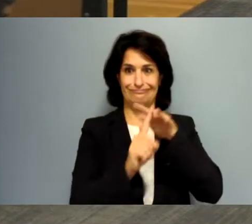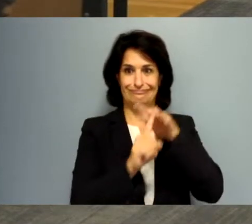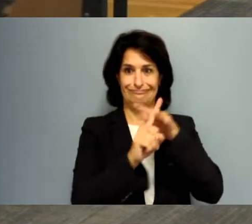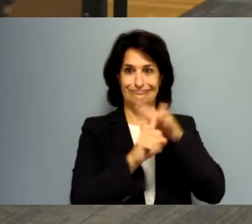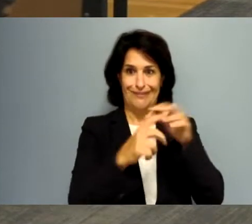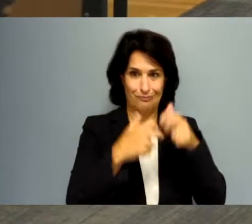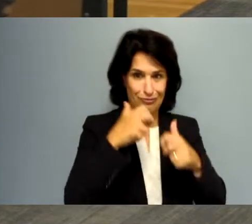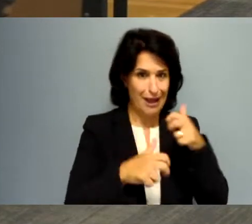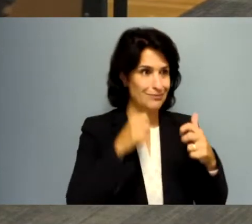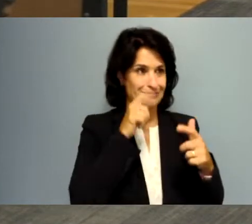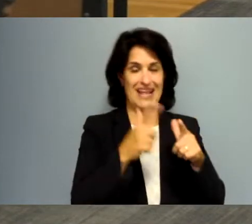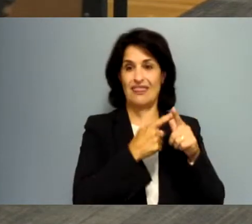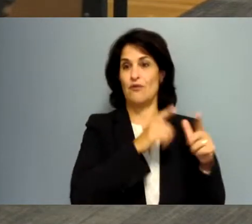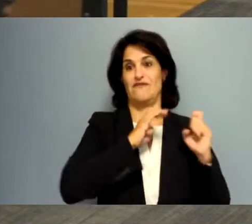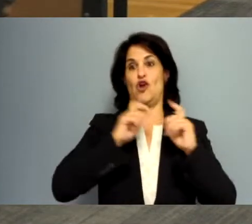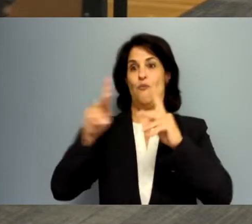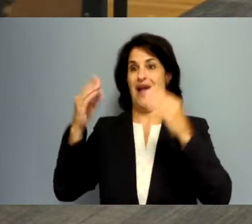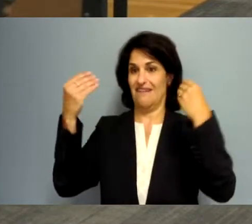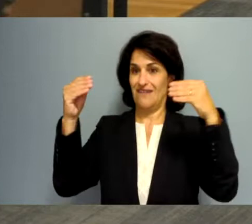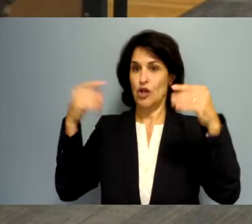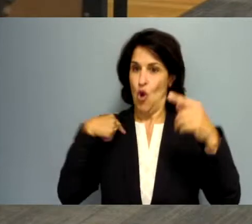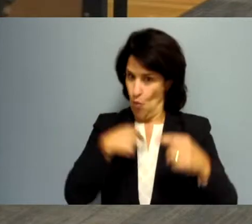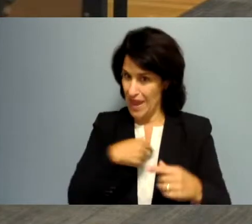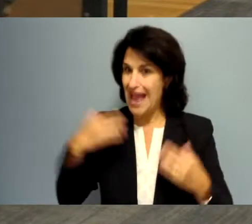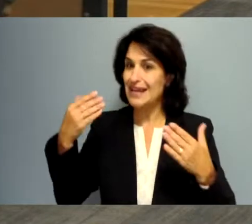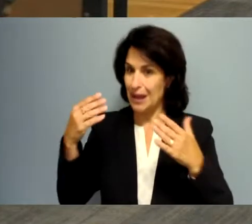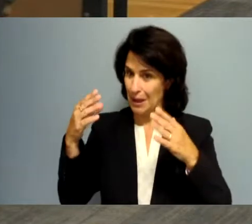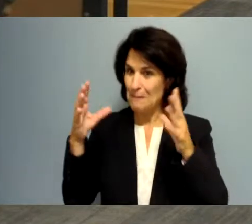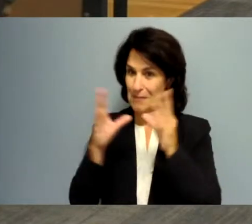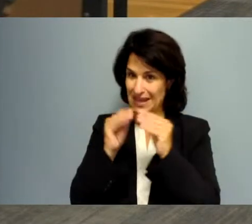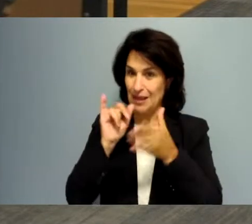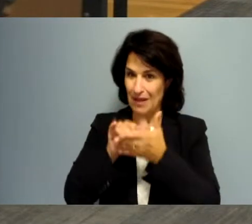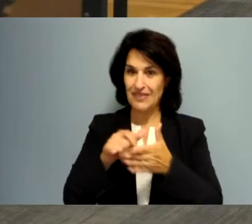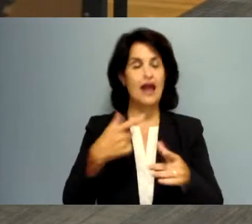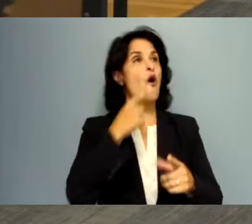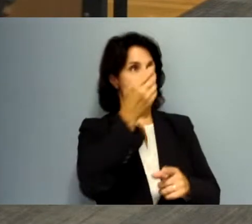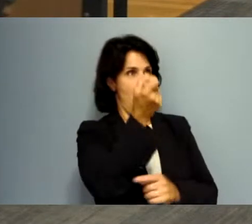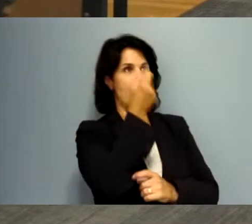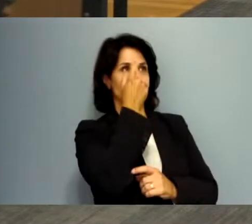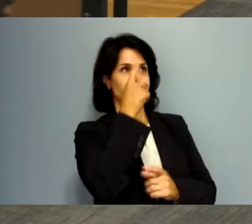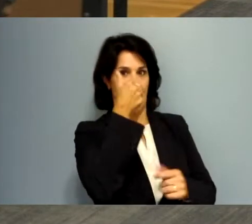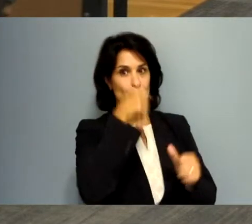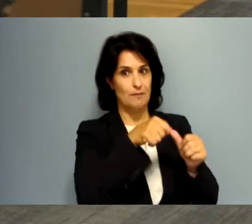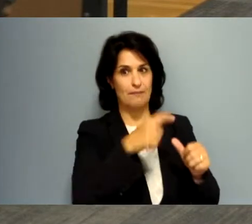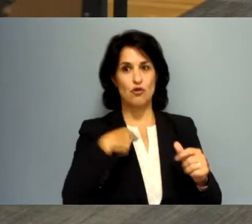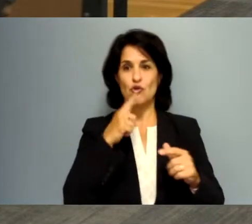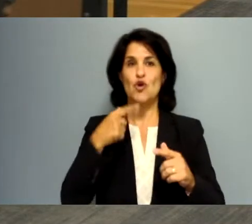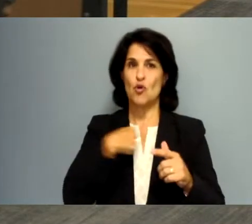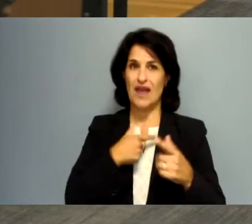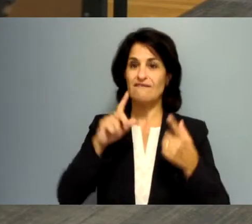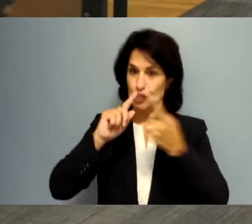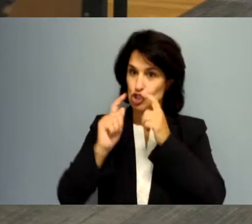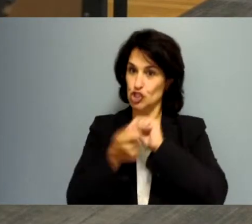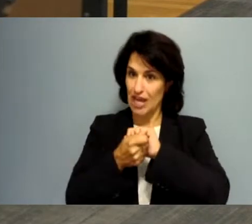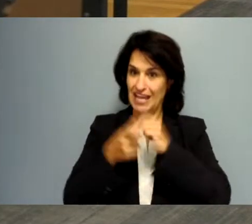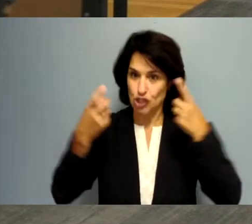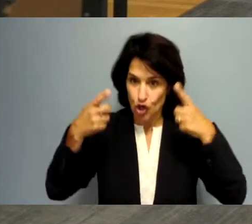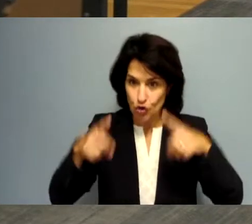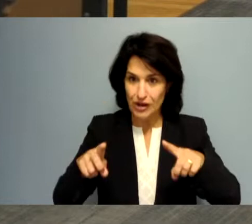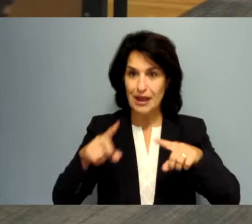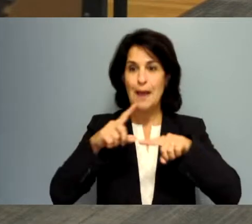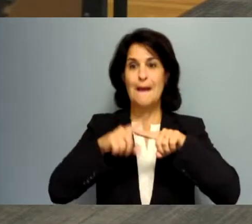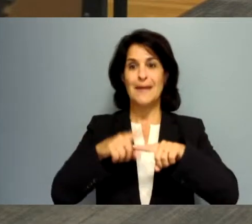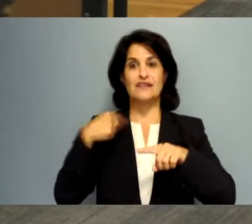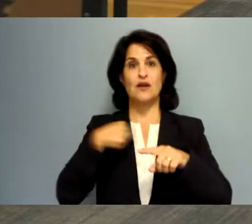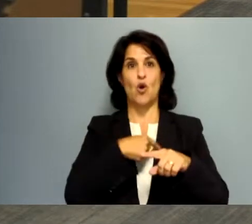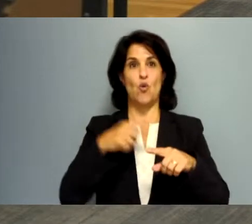vendor. Oftentimes we may, we had a meeting about this. I do. Oftentimes we may need to even change agreements based on what we